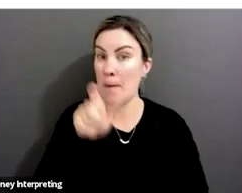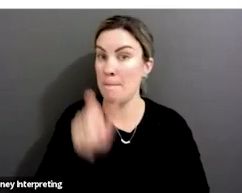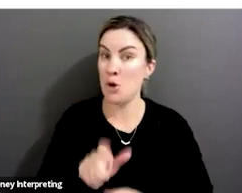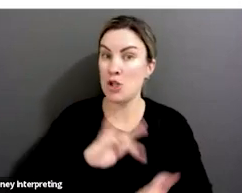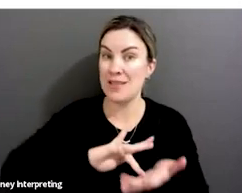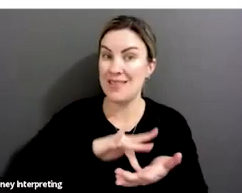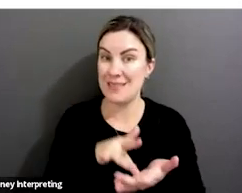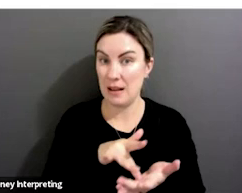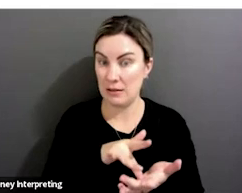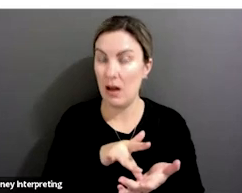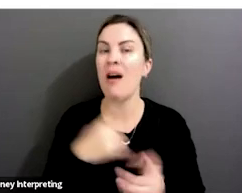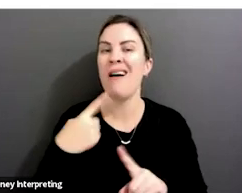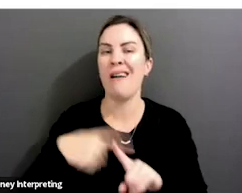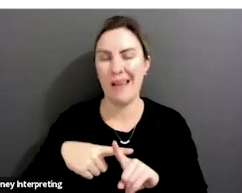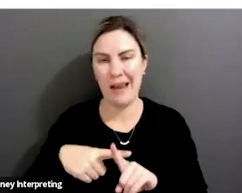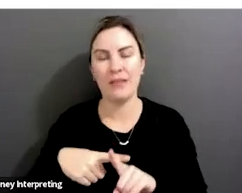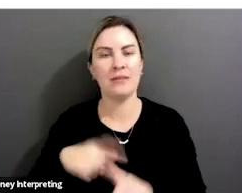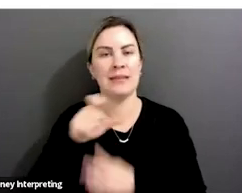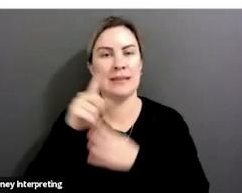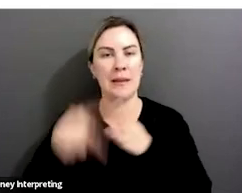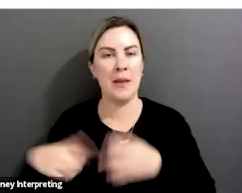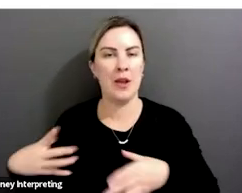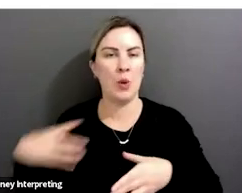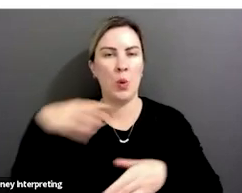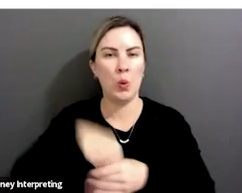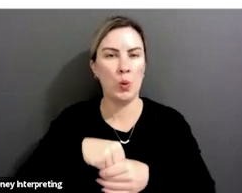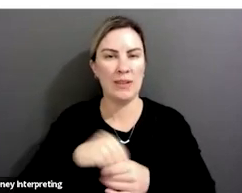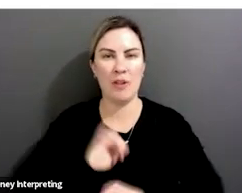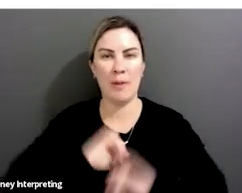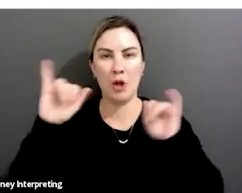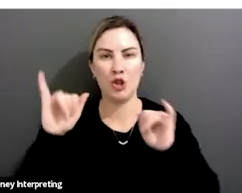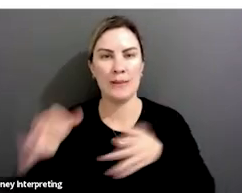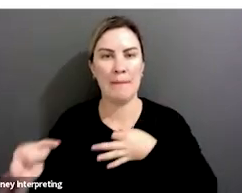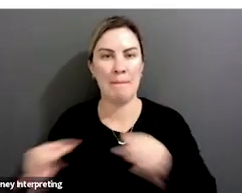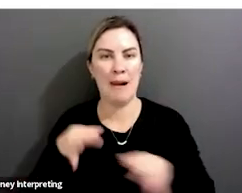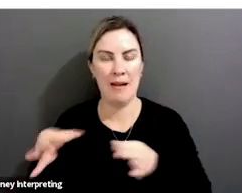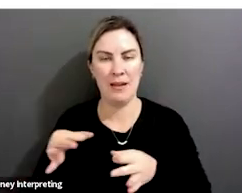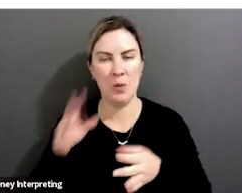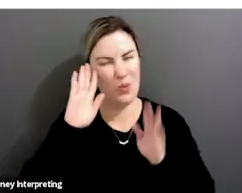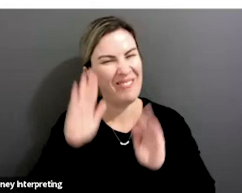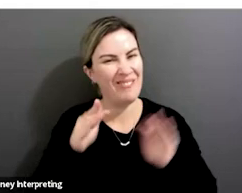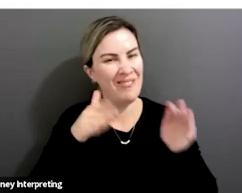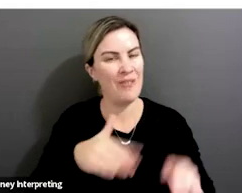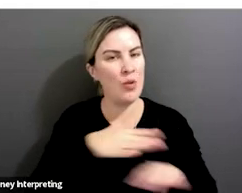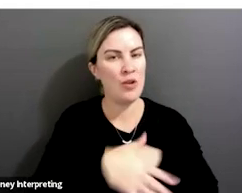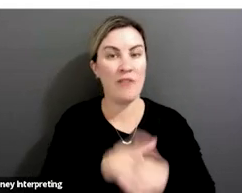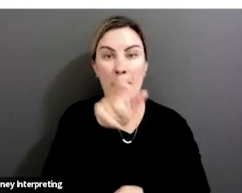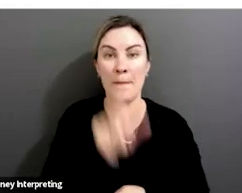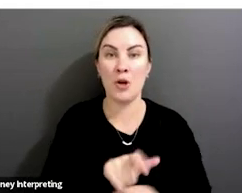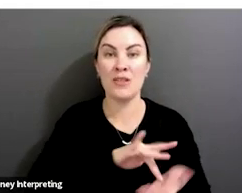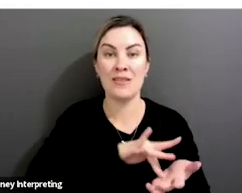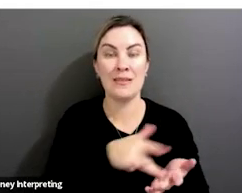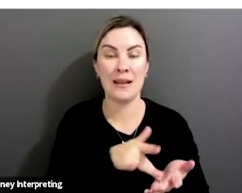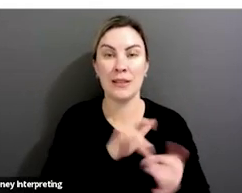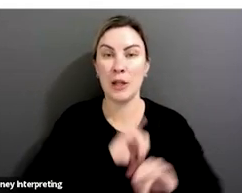and disability inclusive emergency planning. We're going to focus a bit more on person-centered emergency preparedness, our